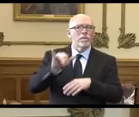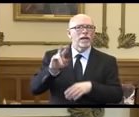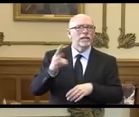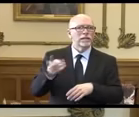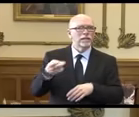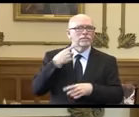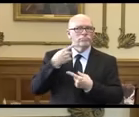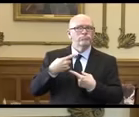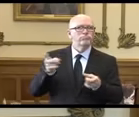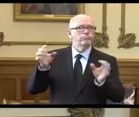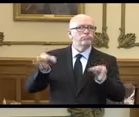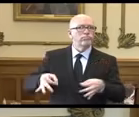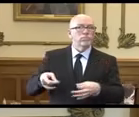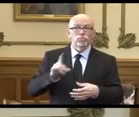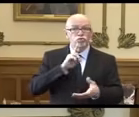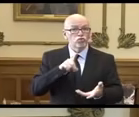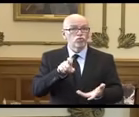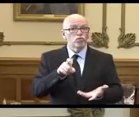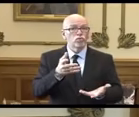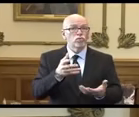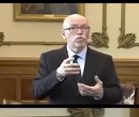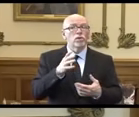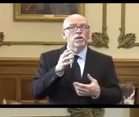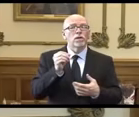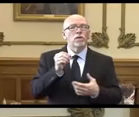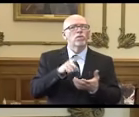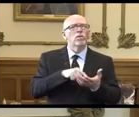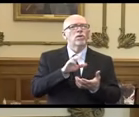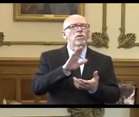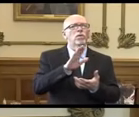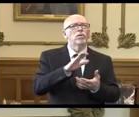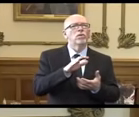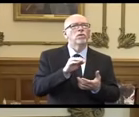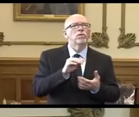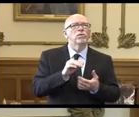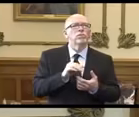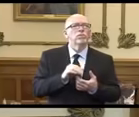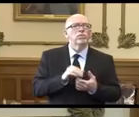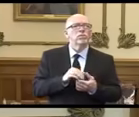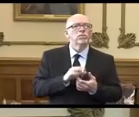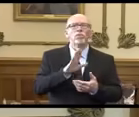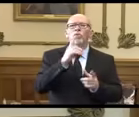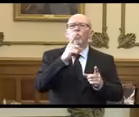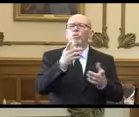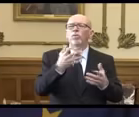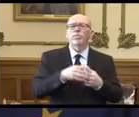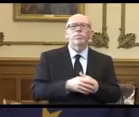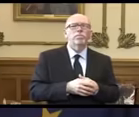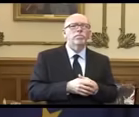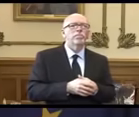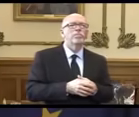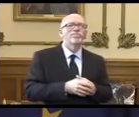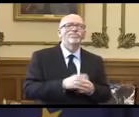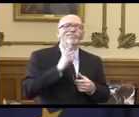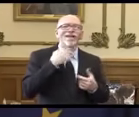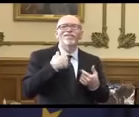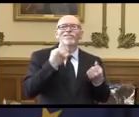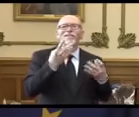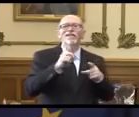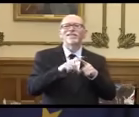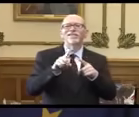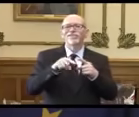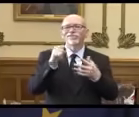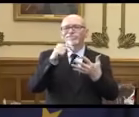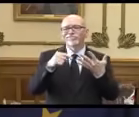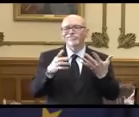2nd. Is that true? And what are your goals for that? Yeah, there are numerous factors that obviously,